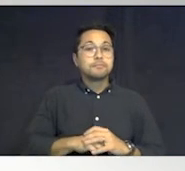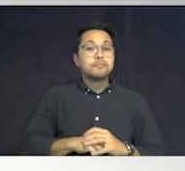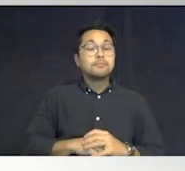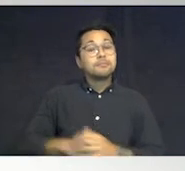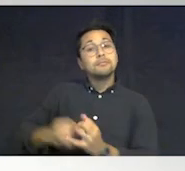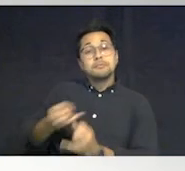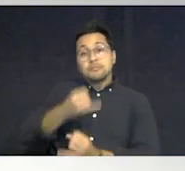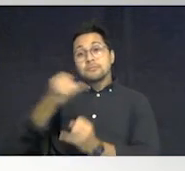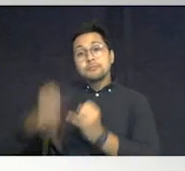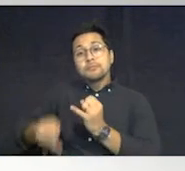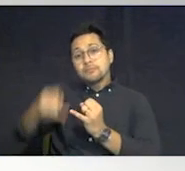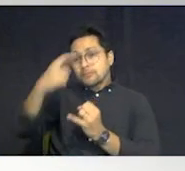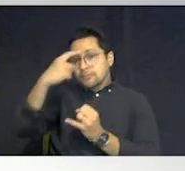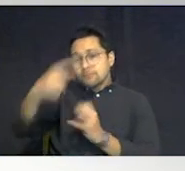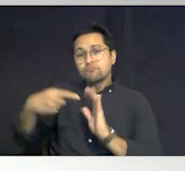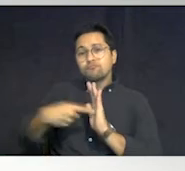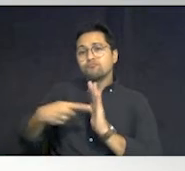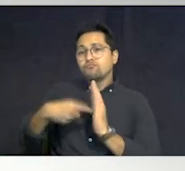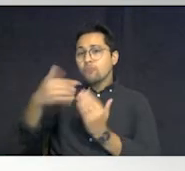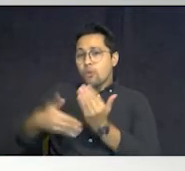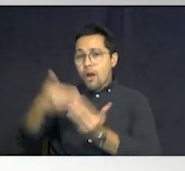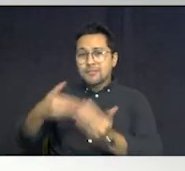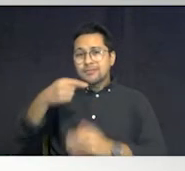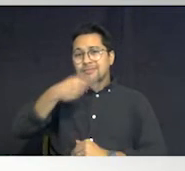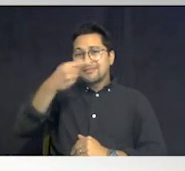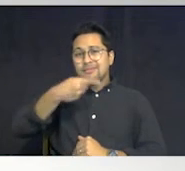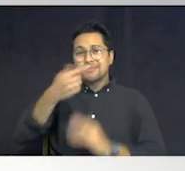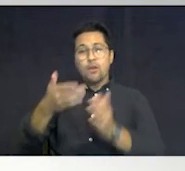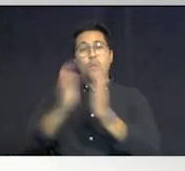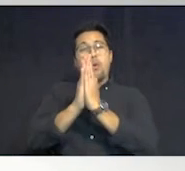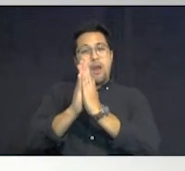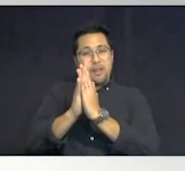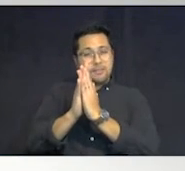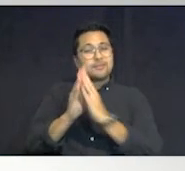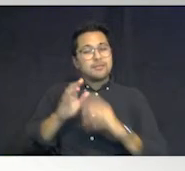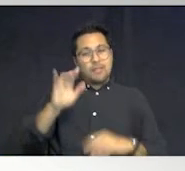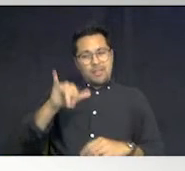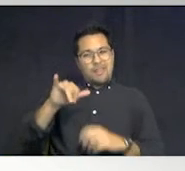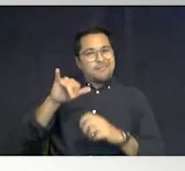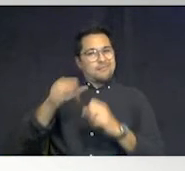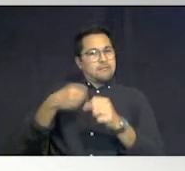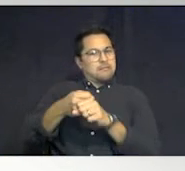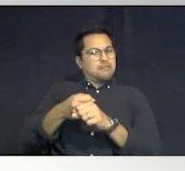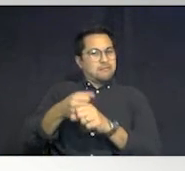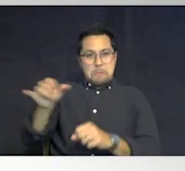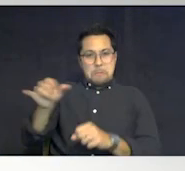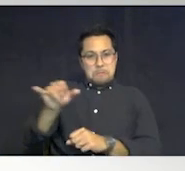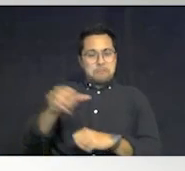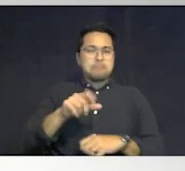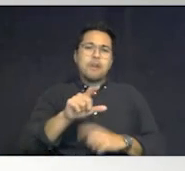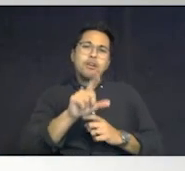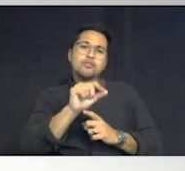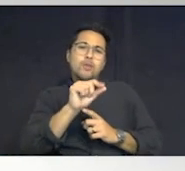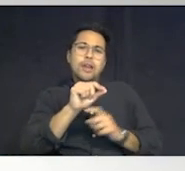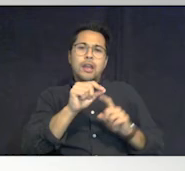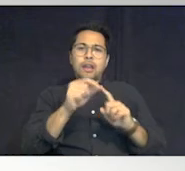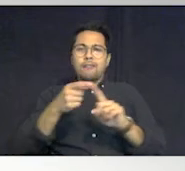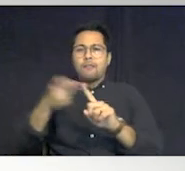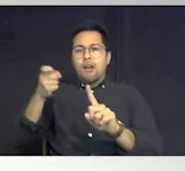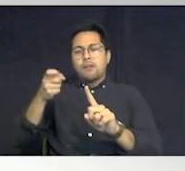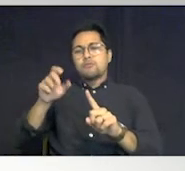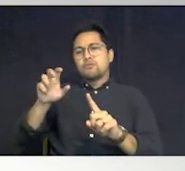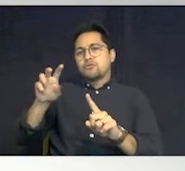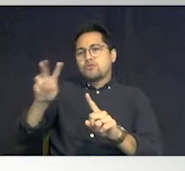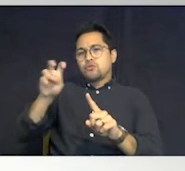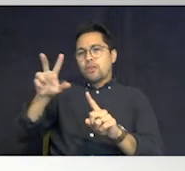Finally, when it comes to our due process hearing requests that same year, about 20 out of about 230 due process